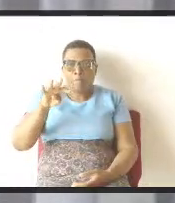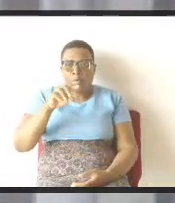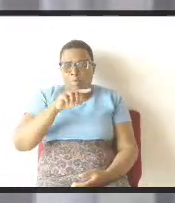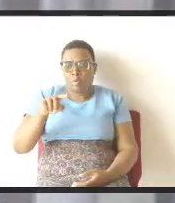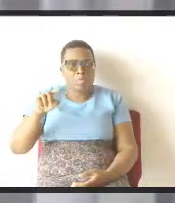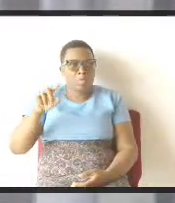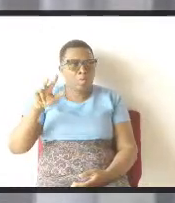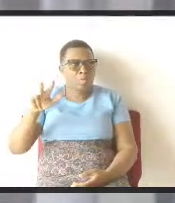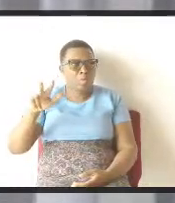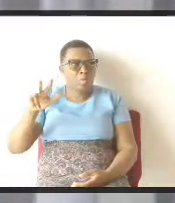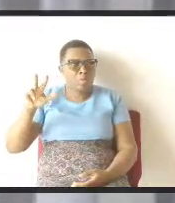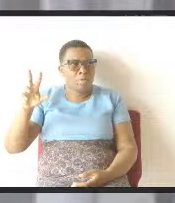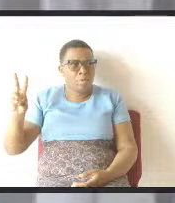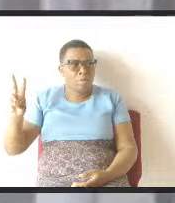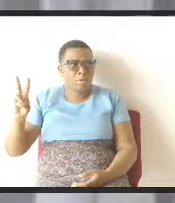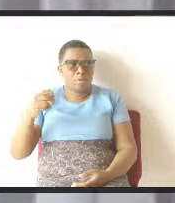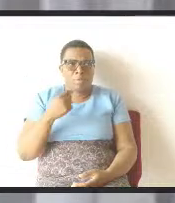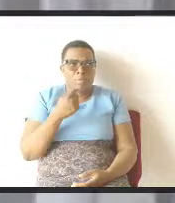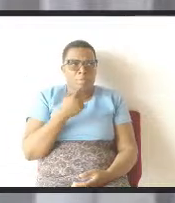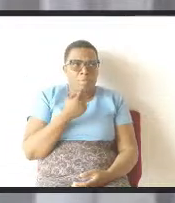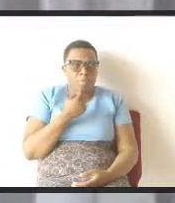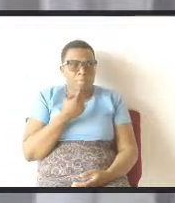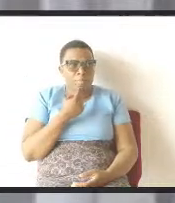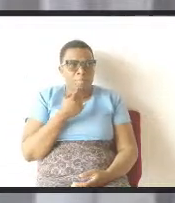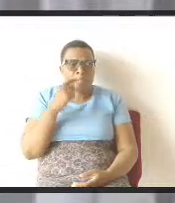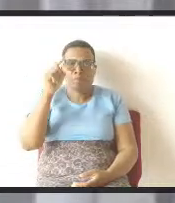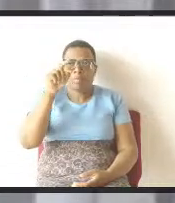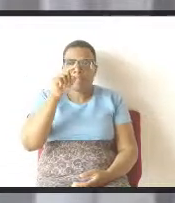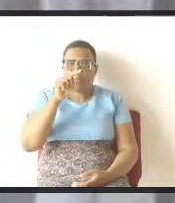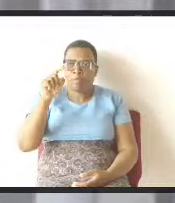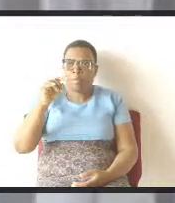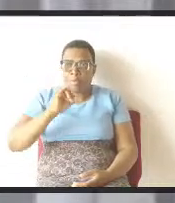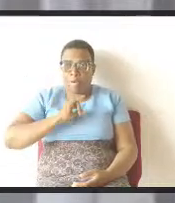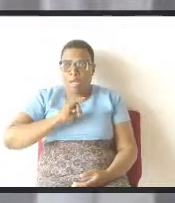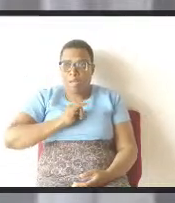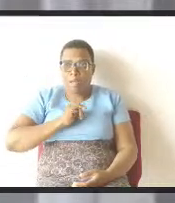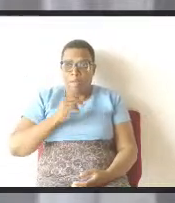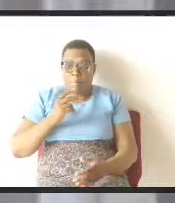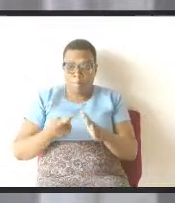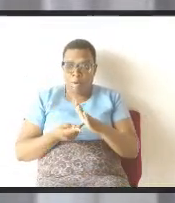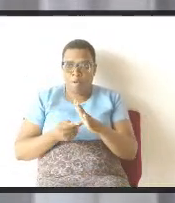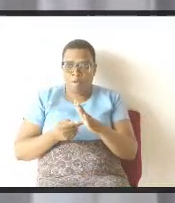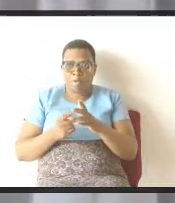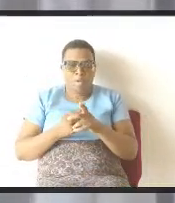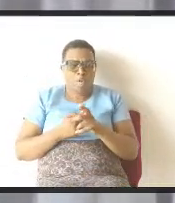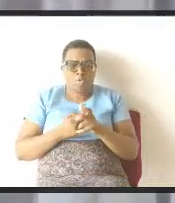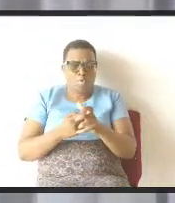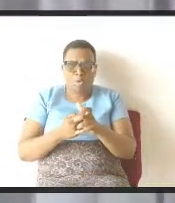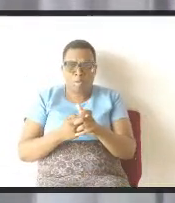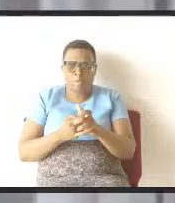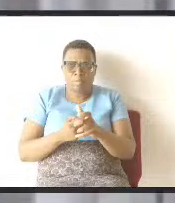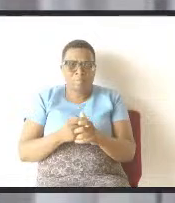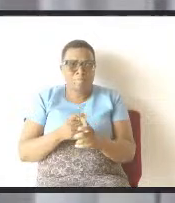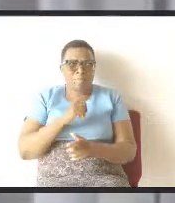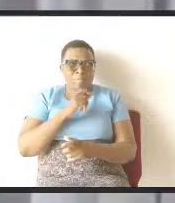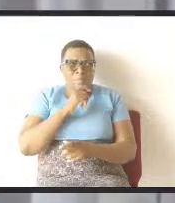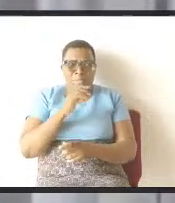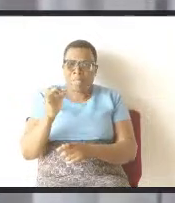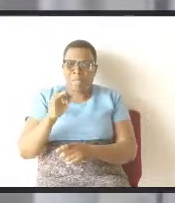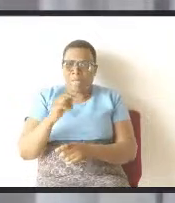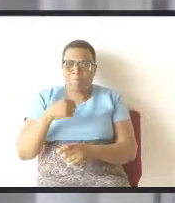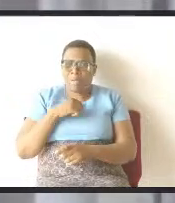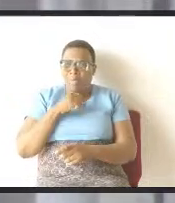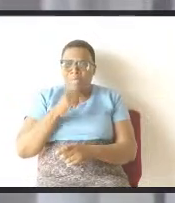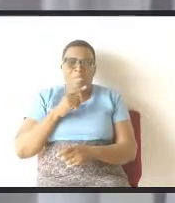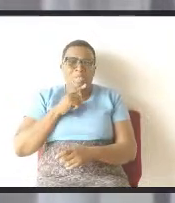1 Corinthians 9:24-26, he says, therefore I run, not as uncertainly. You